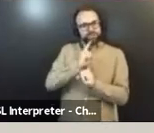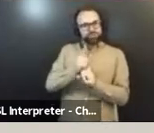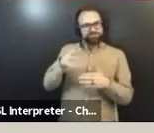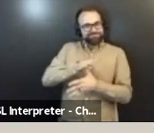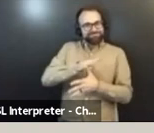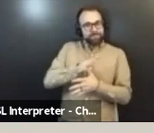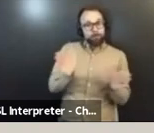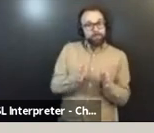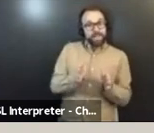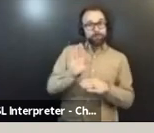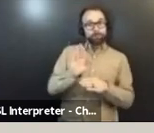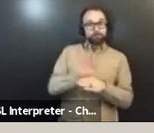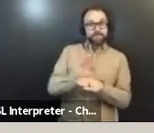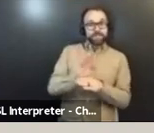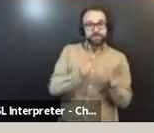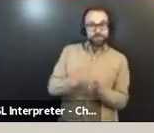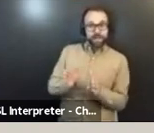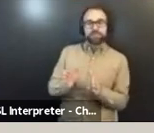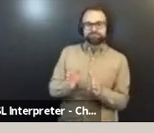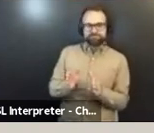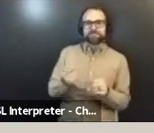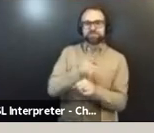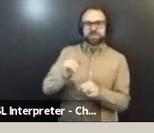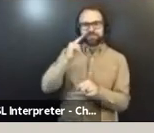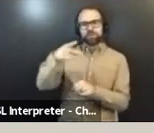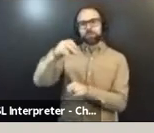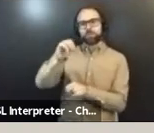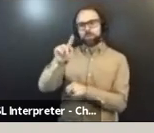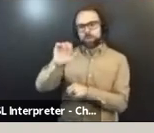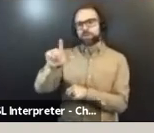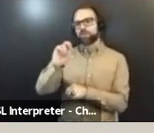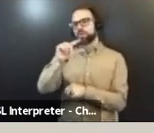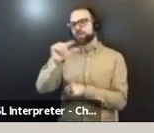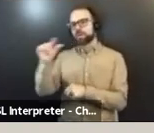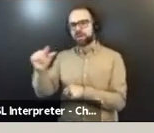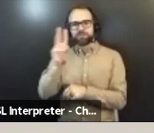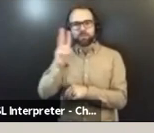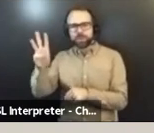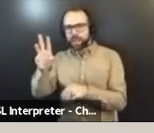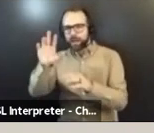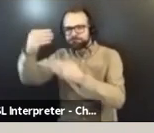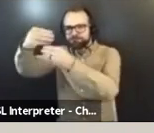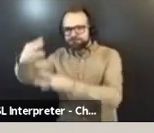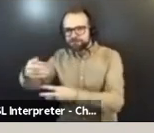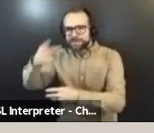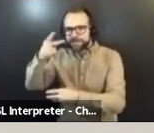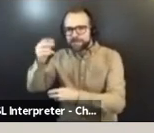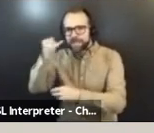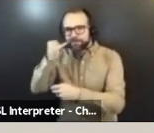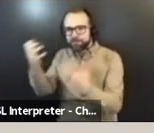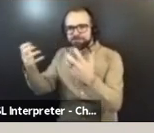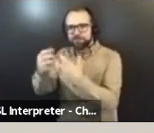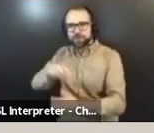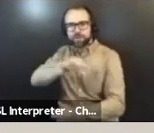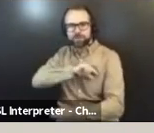plan, and execute on that way using a portal or the government websites to research and see where you qualify. So a lot of you